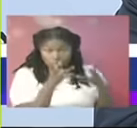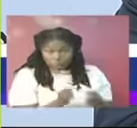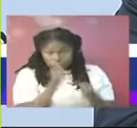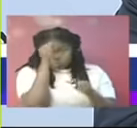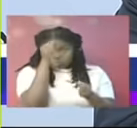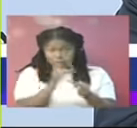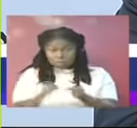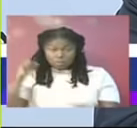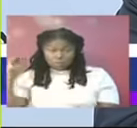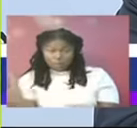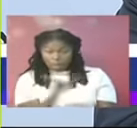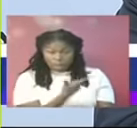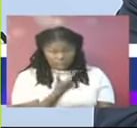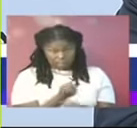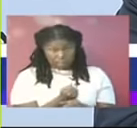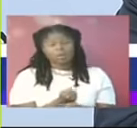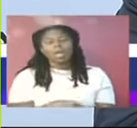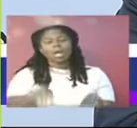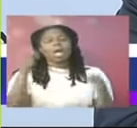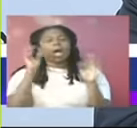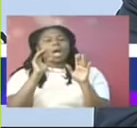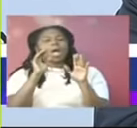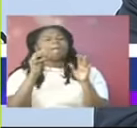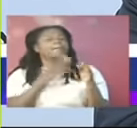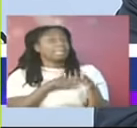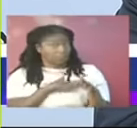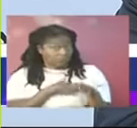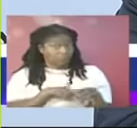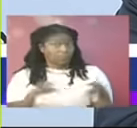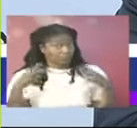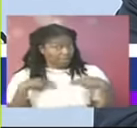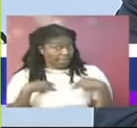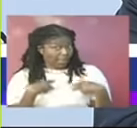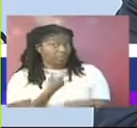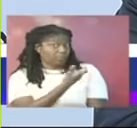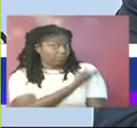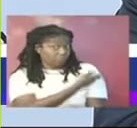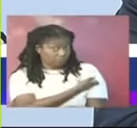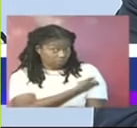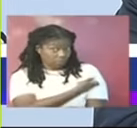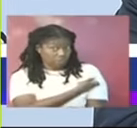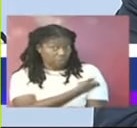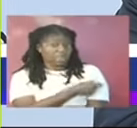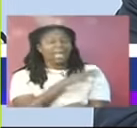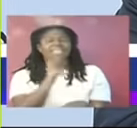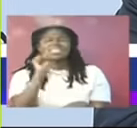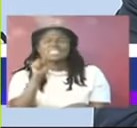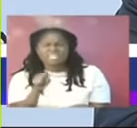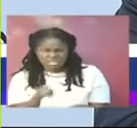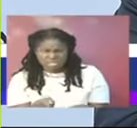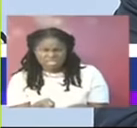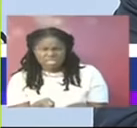the COVID-19 vaccinations that we have, while they do reduce your risk of becoming